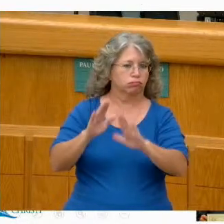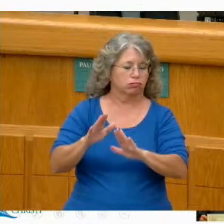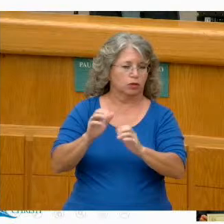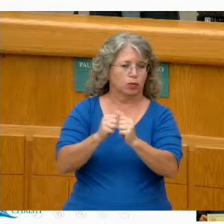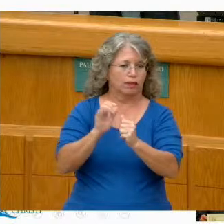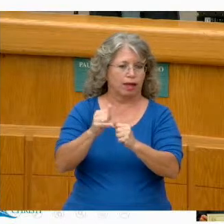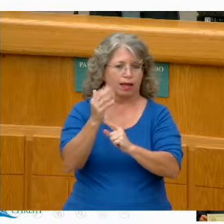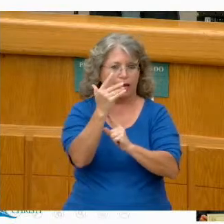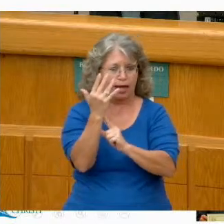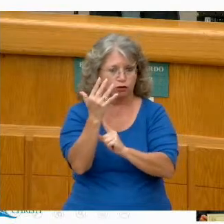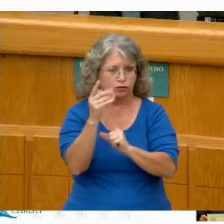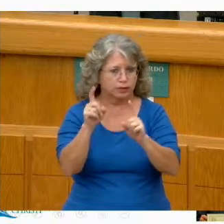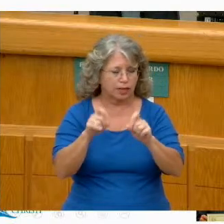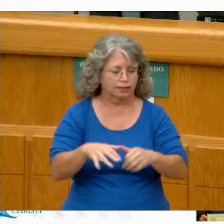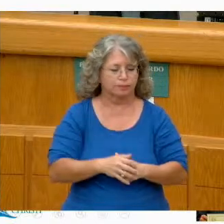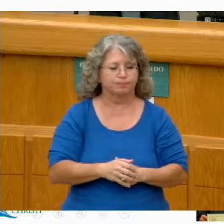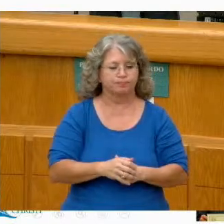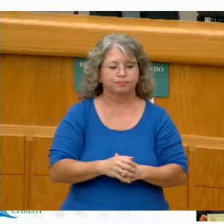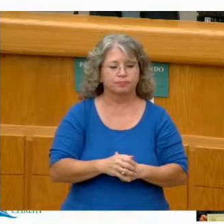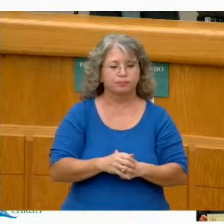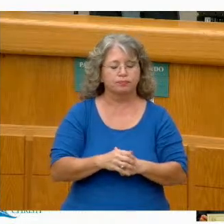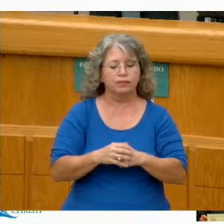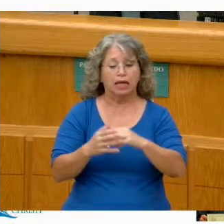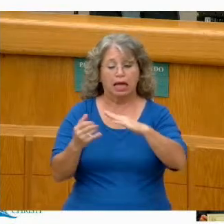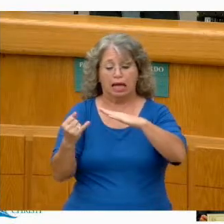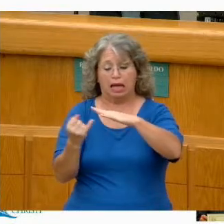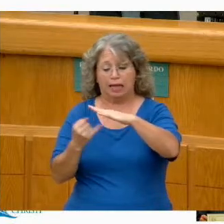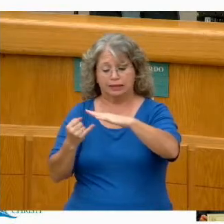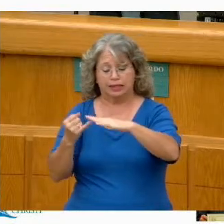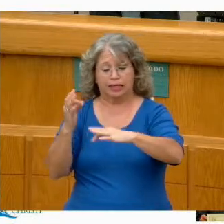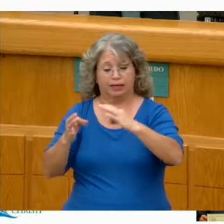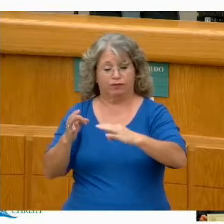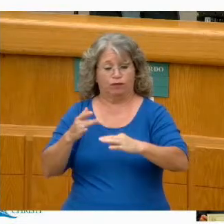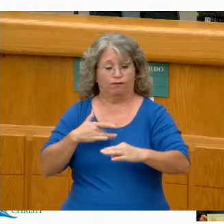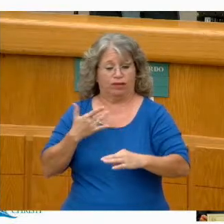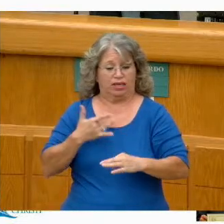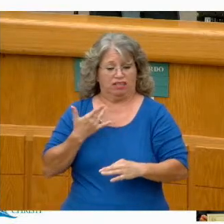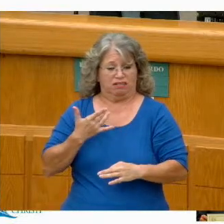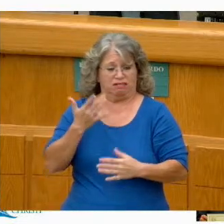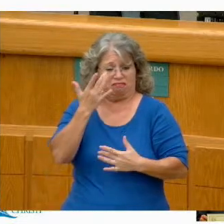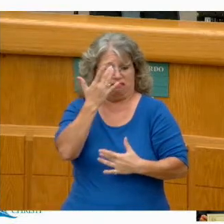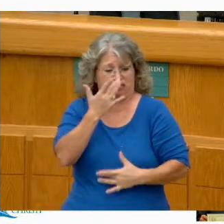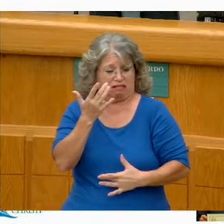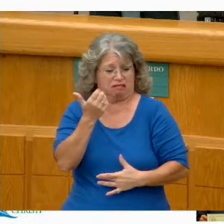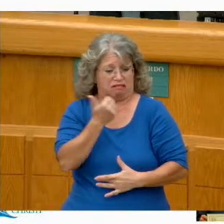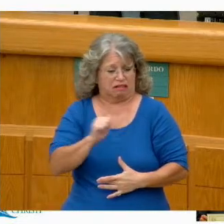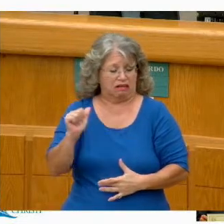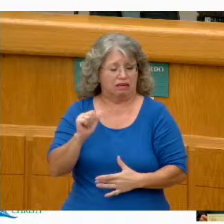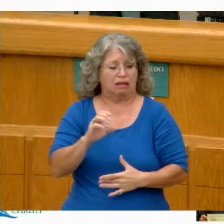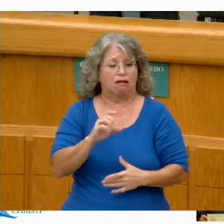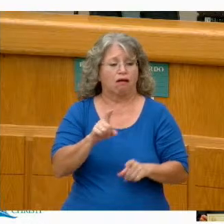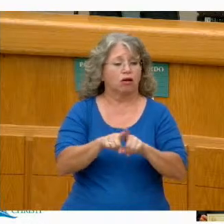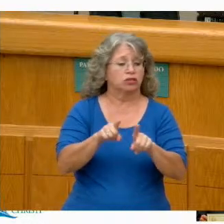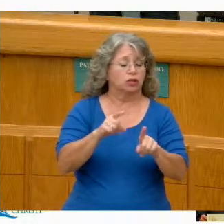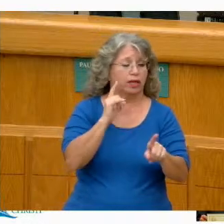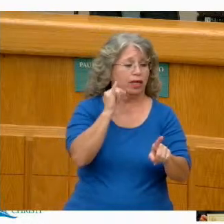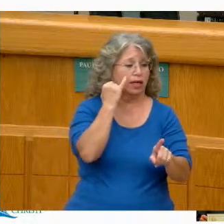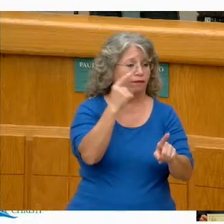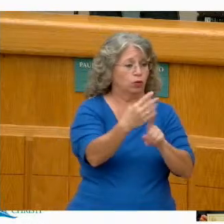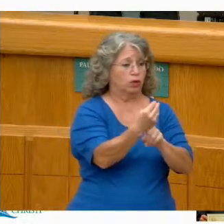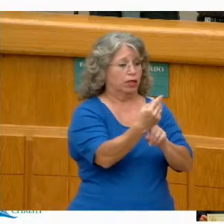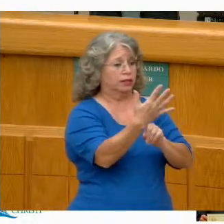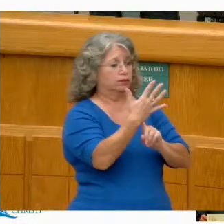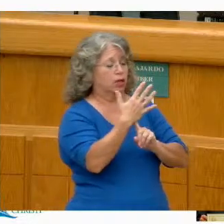Self-isolate when you're symptomatic and self-isolate when you've been exposed to somebody else that's symptomatic. Not unlike I'm